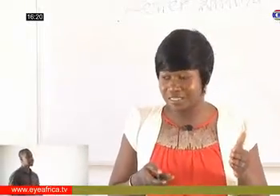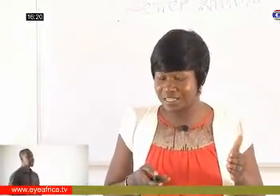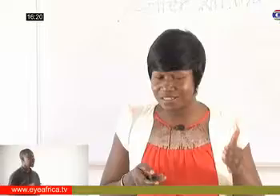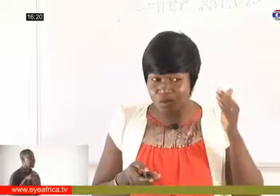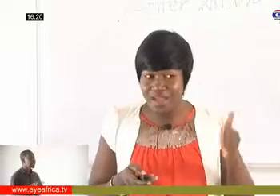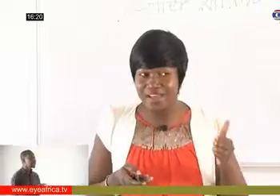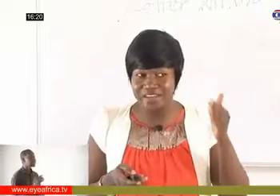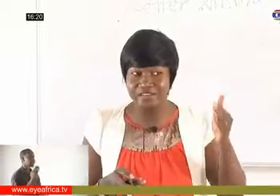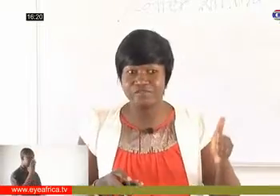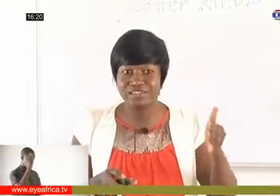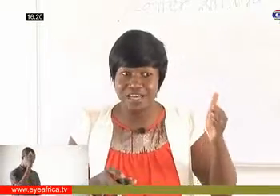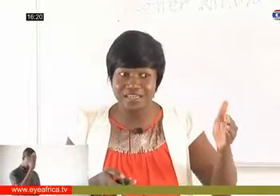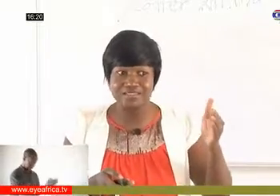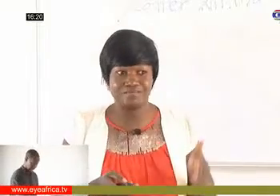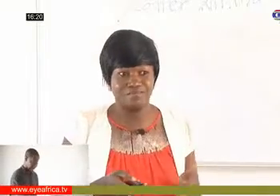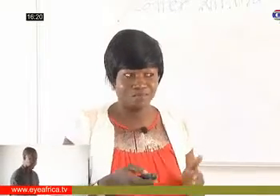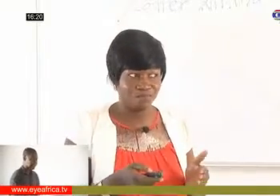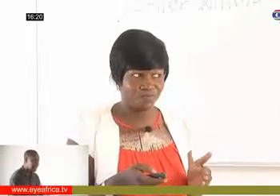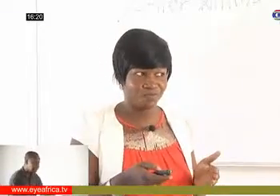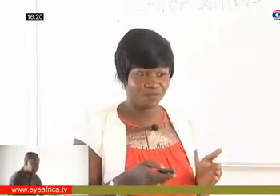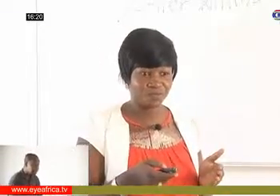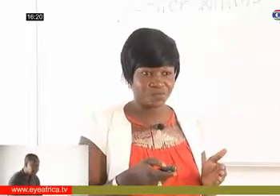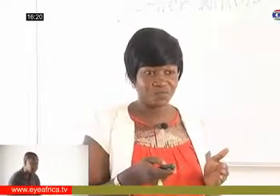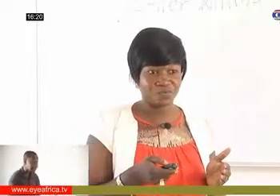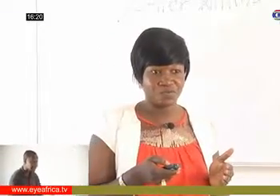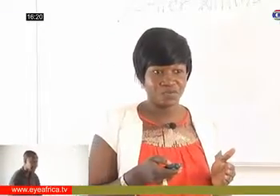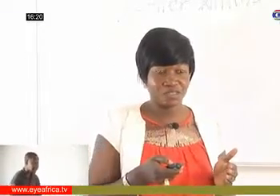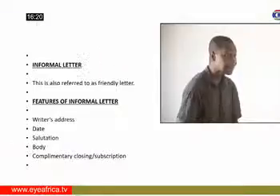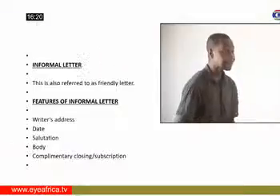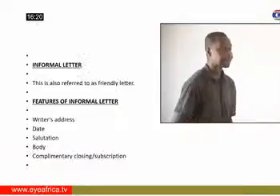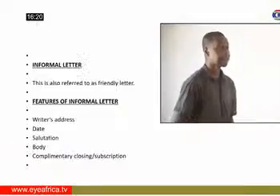This is exactly where the difference lies.